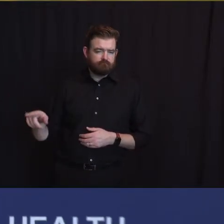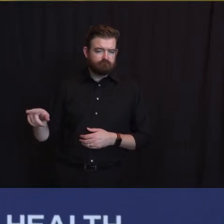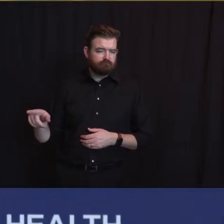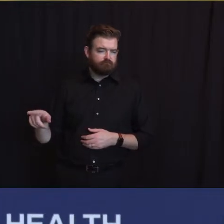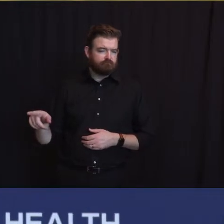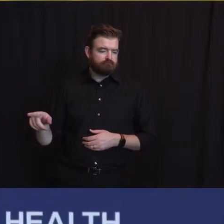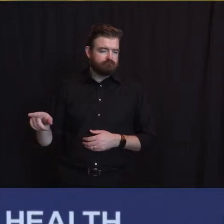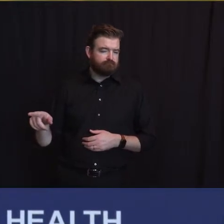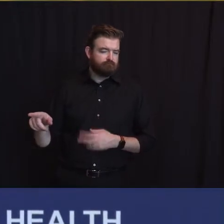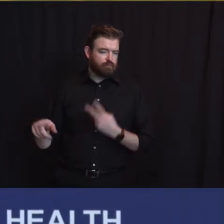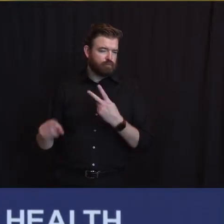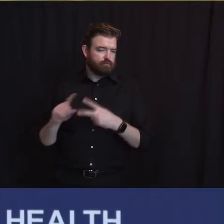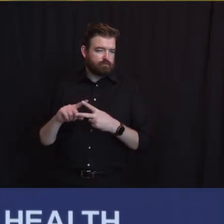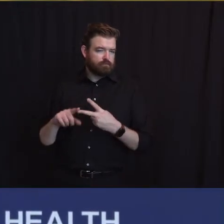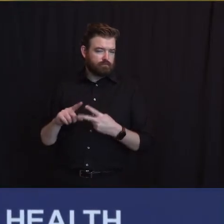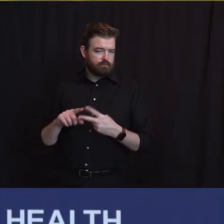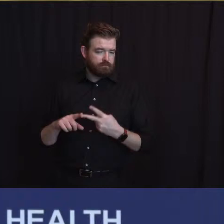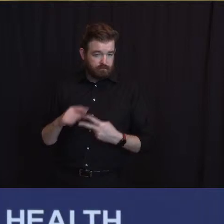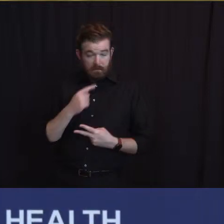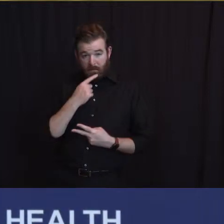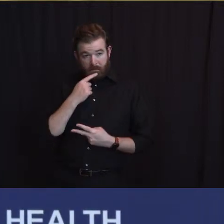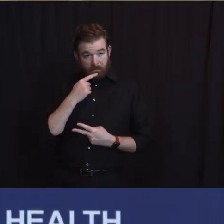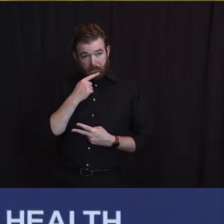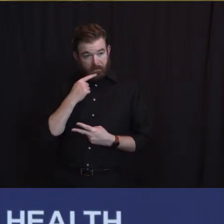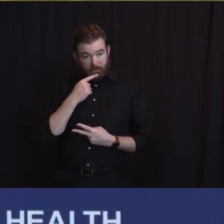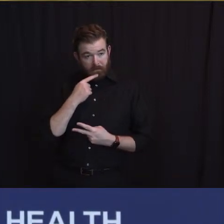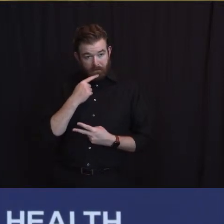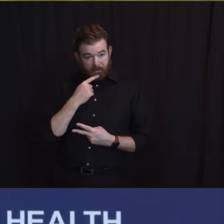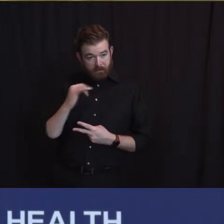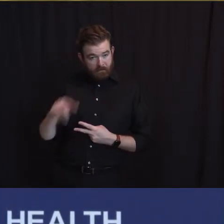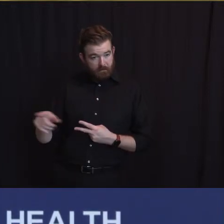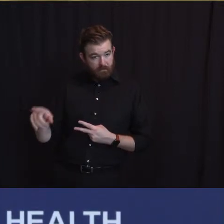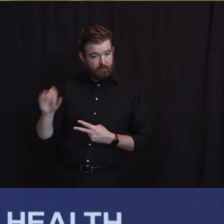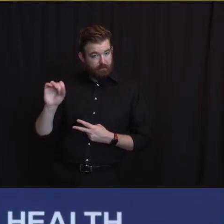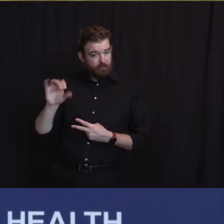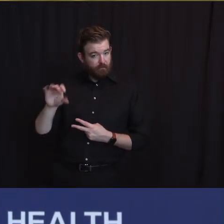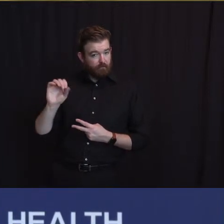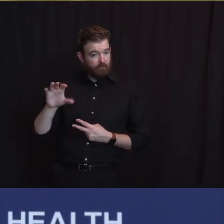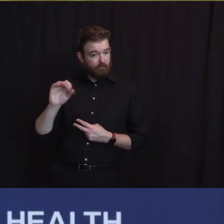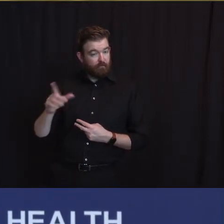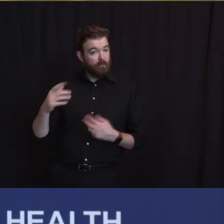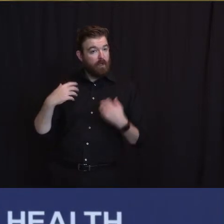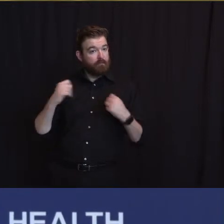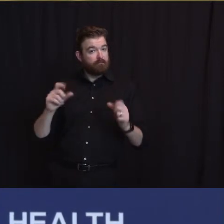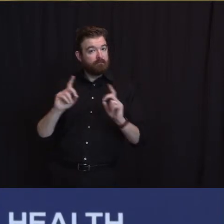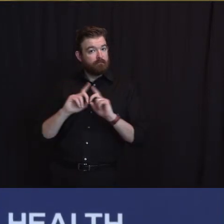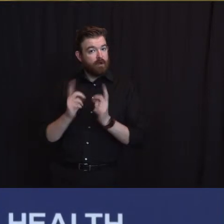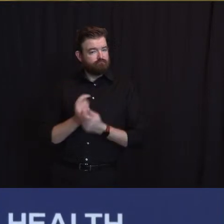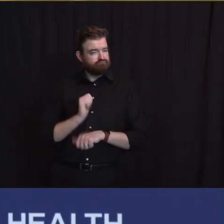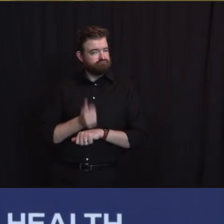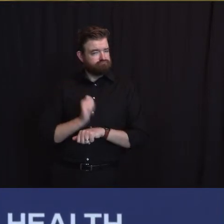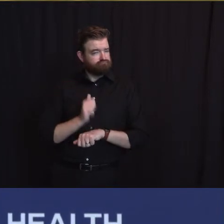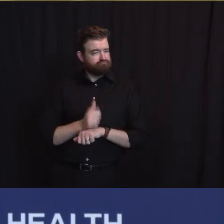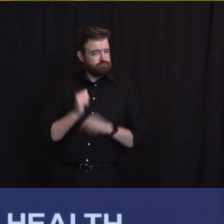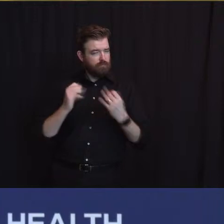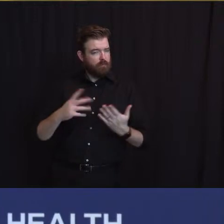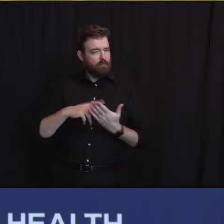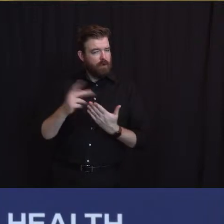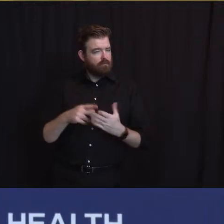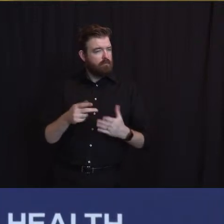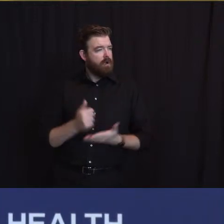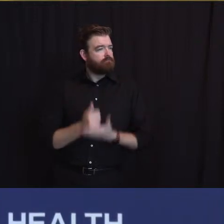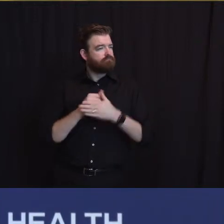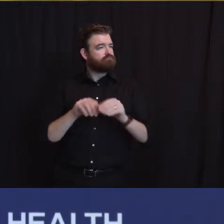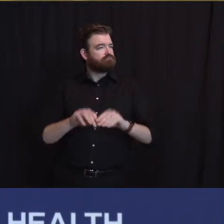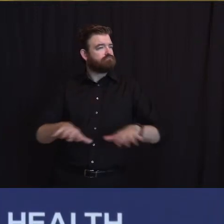of programs that you've got going that are bringing the vaccines to the people. So if it's Memorial Day weekend on the Jersey Shore,